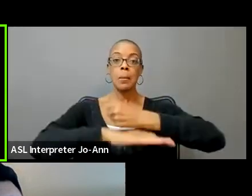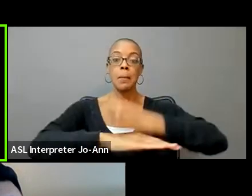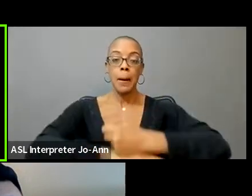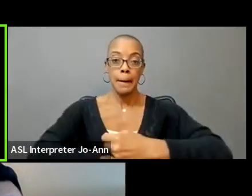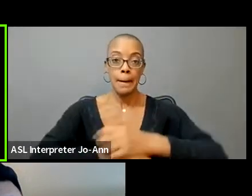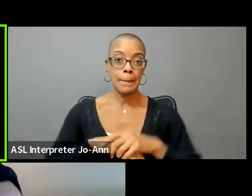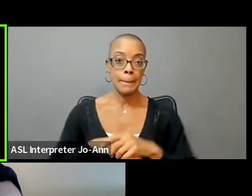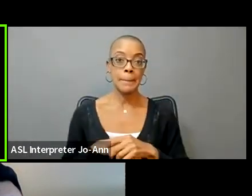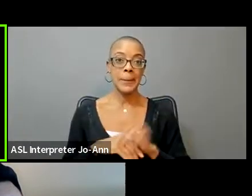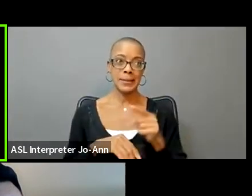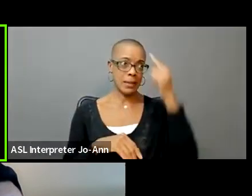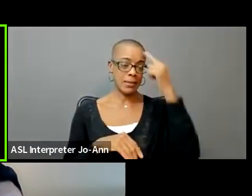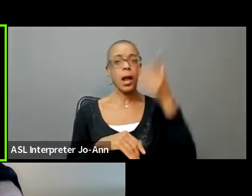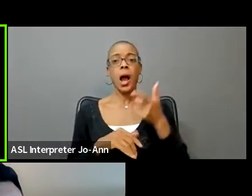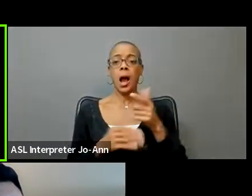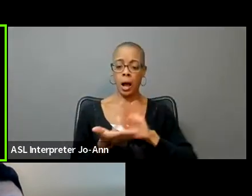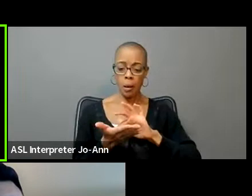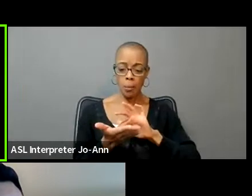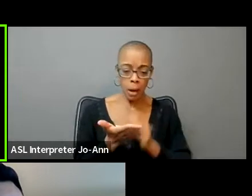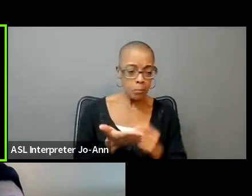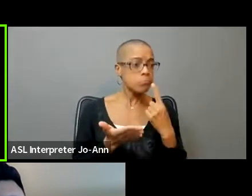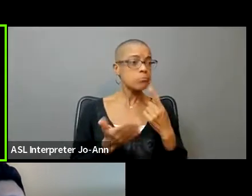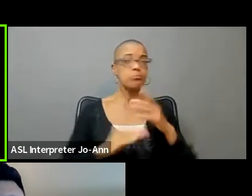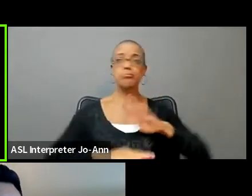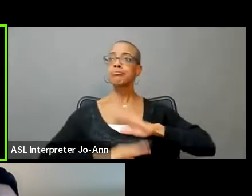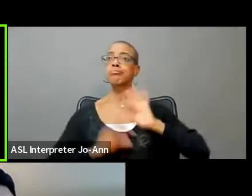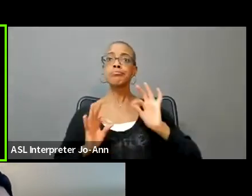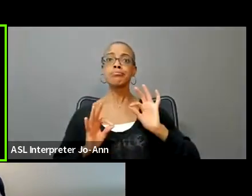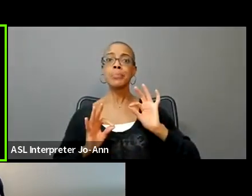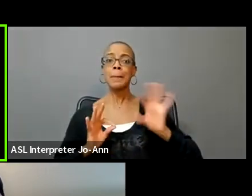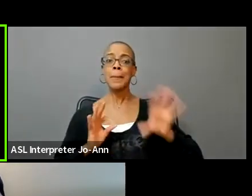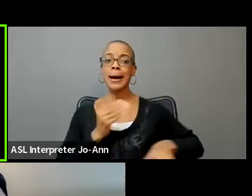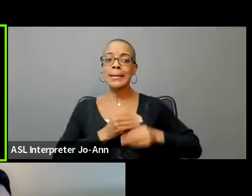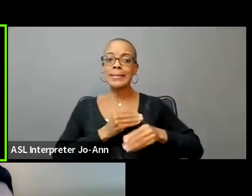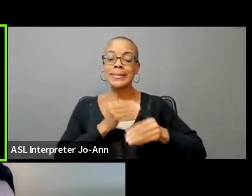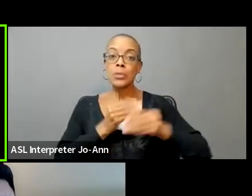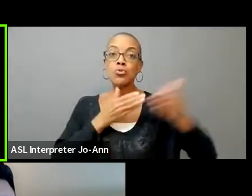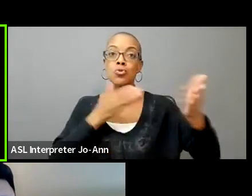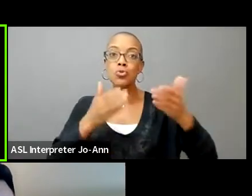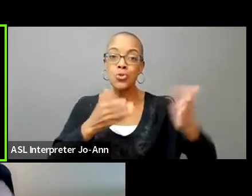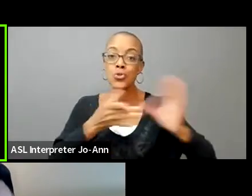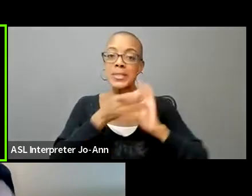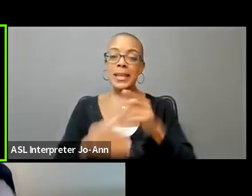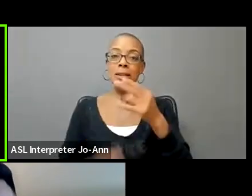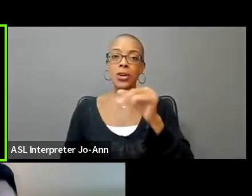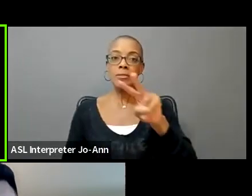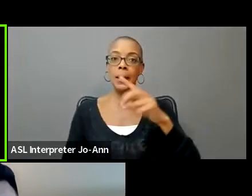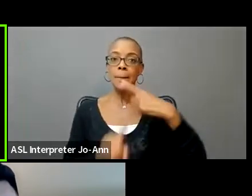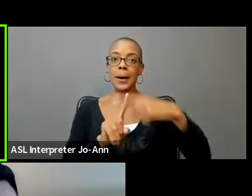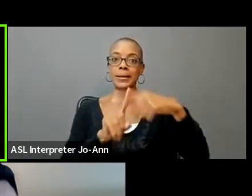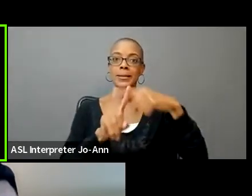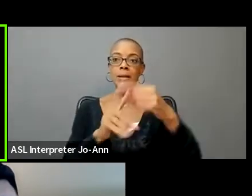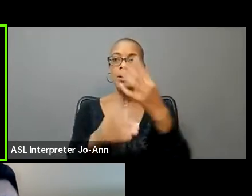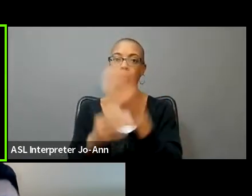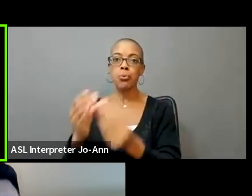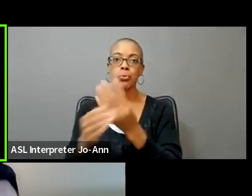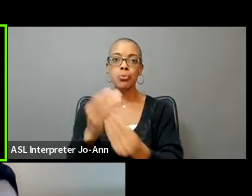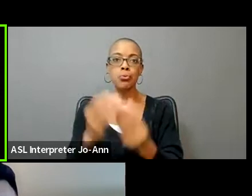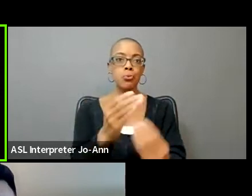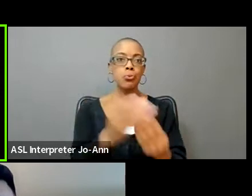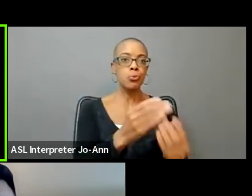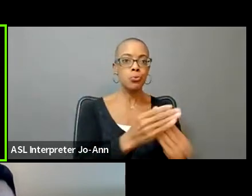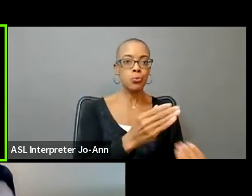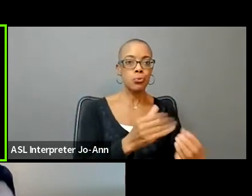and you're going to be fine. But the services that go along with being HIV positive, those things are disappearing, or